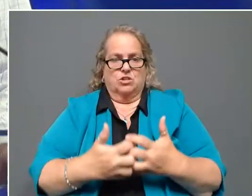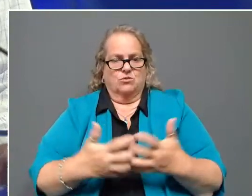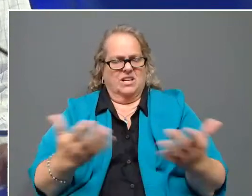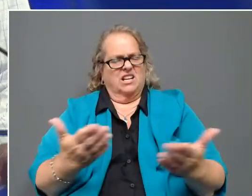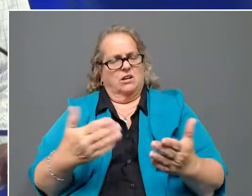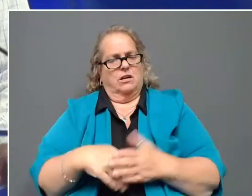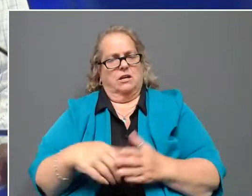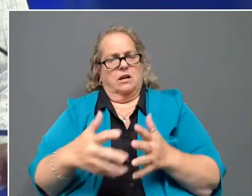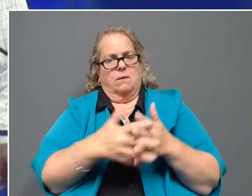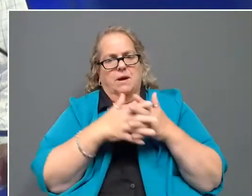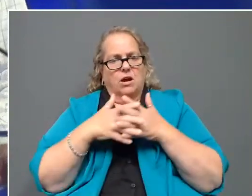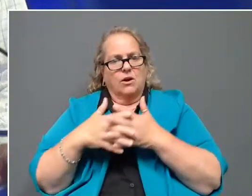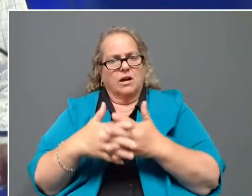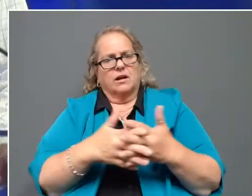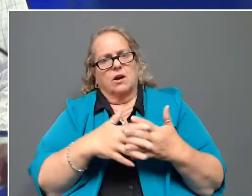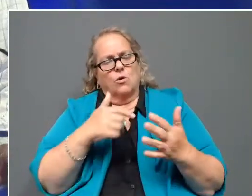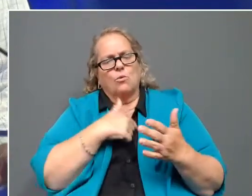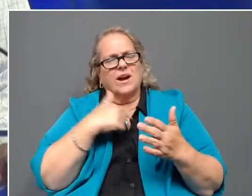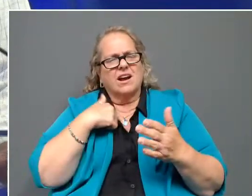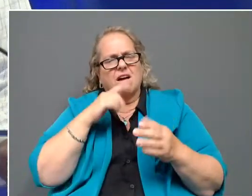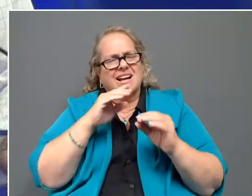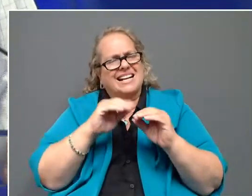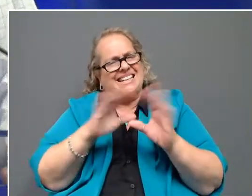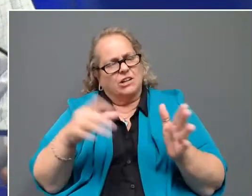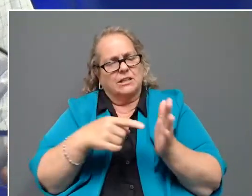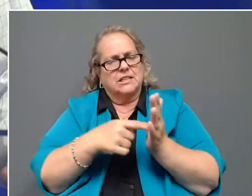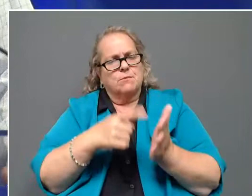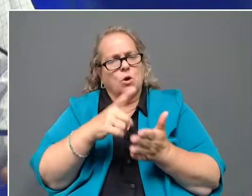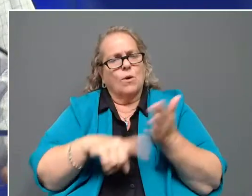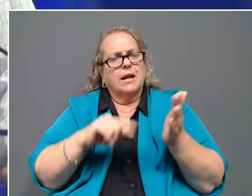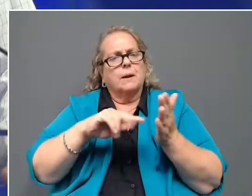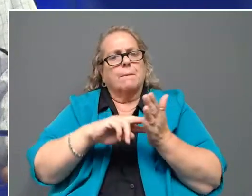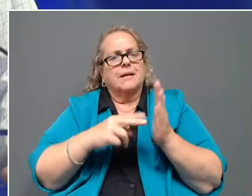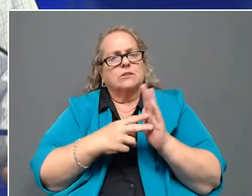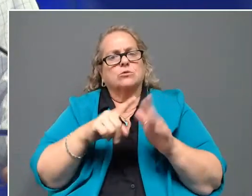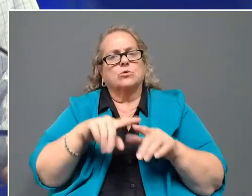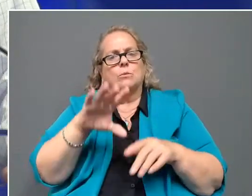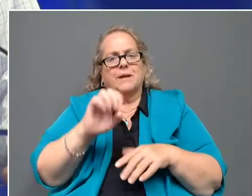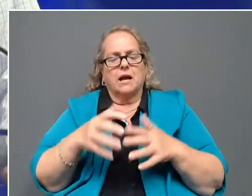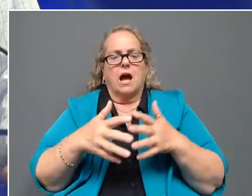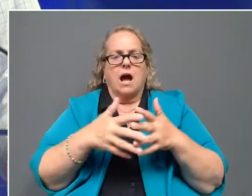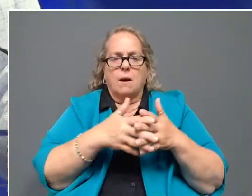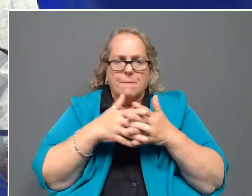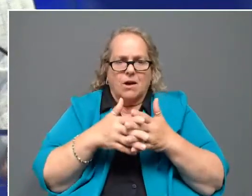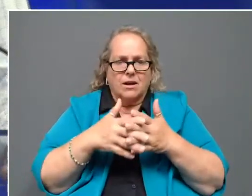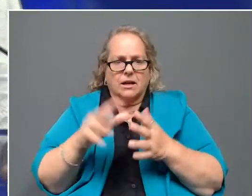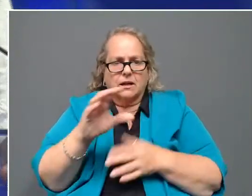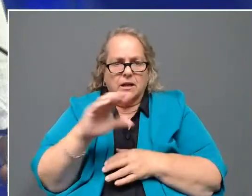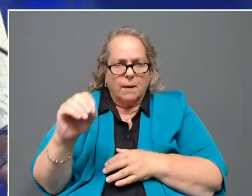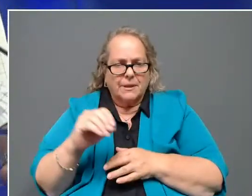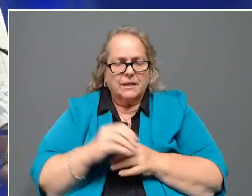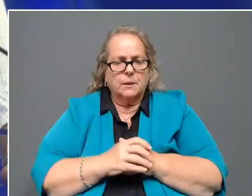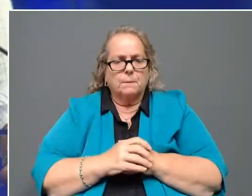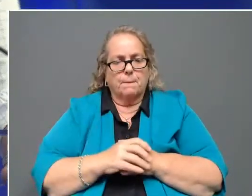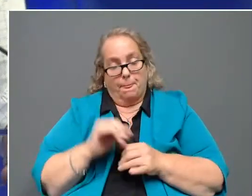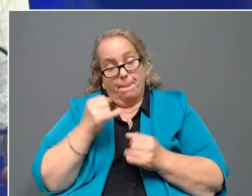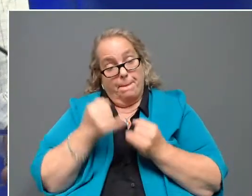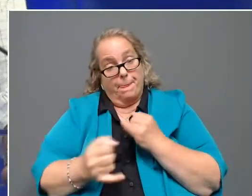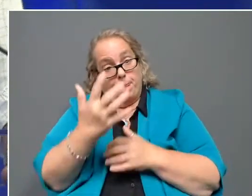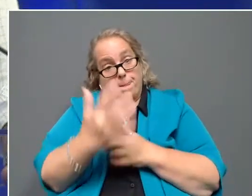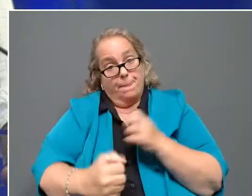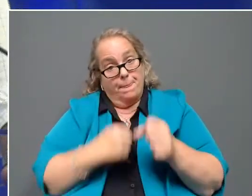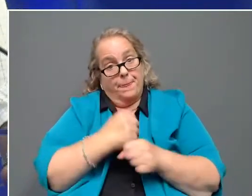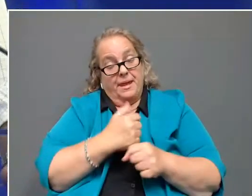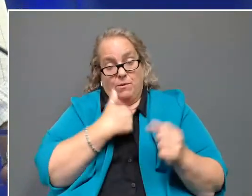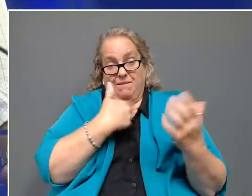clear example of what it really means to be an American company. In the last 5 years, we've invested over $1